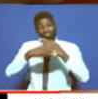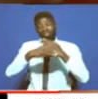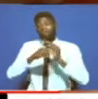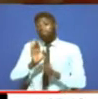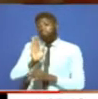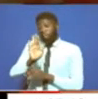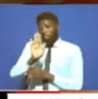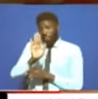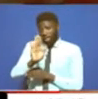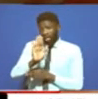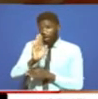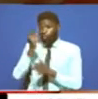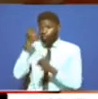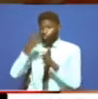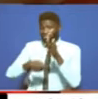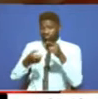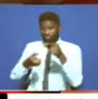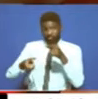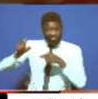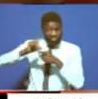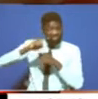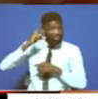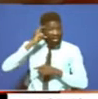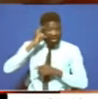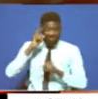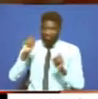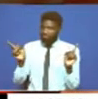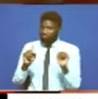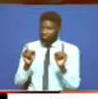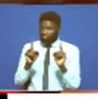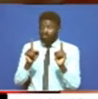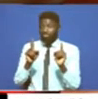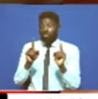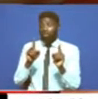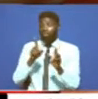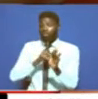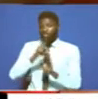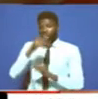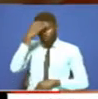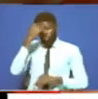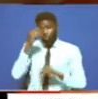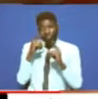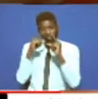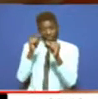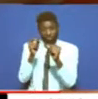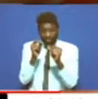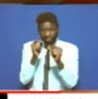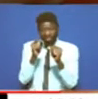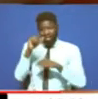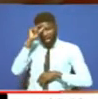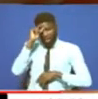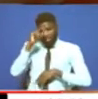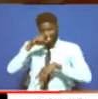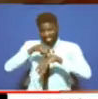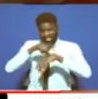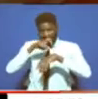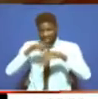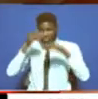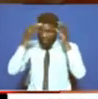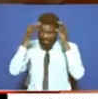of new classrooms. Professor Magoha said the government, in deterring the construction prices, has factored in